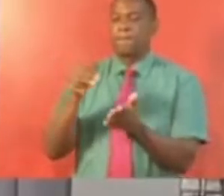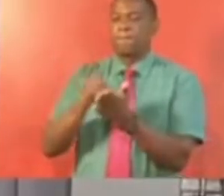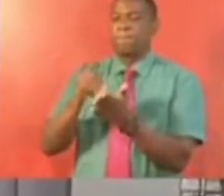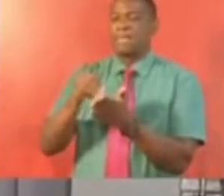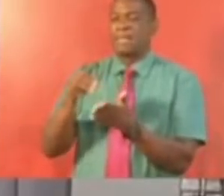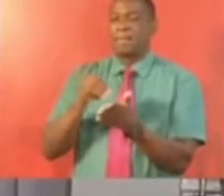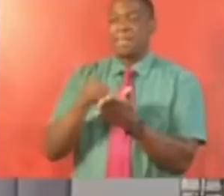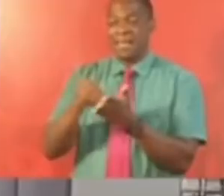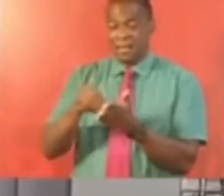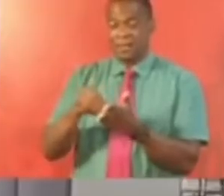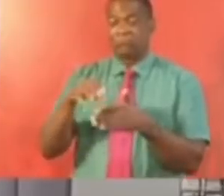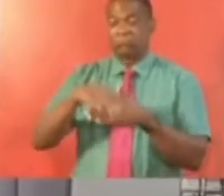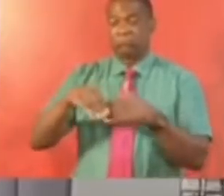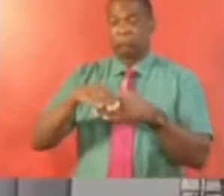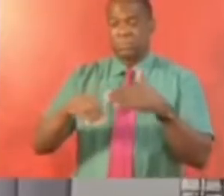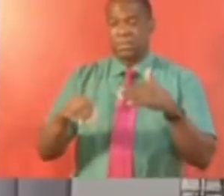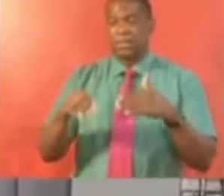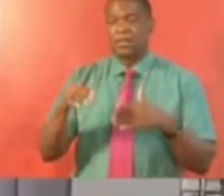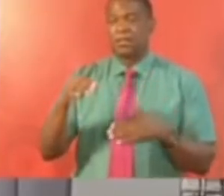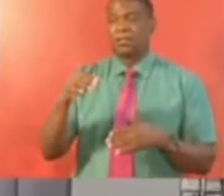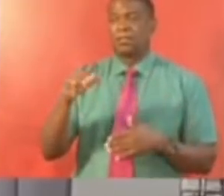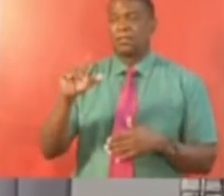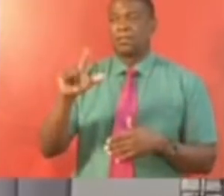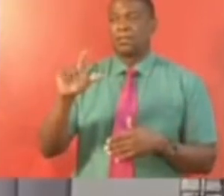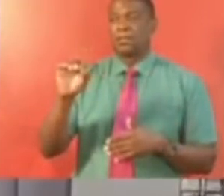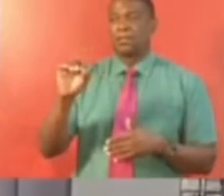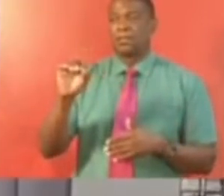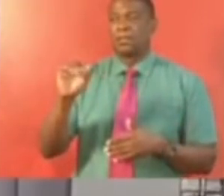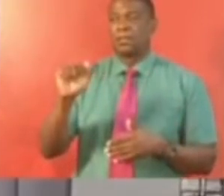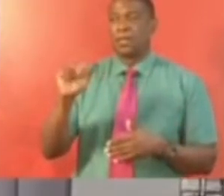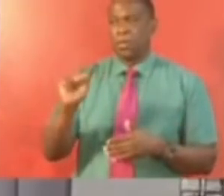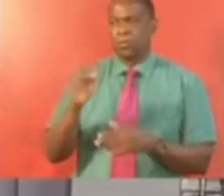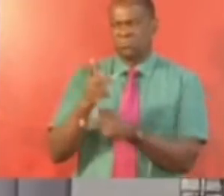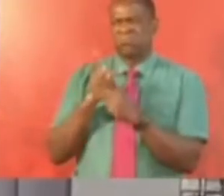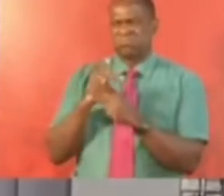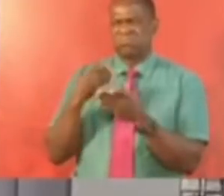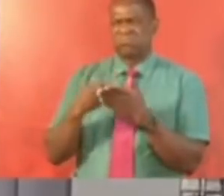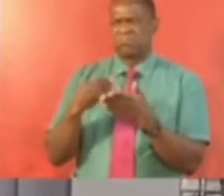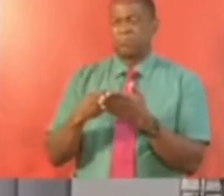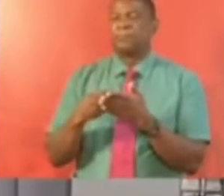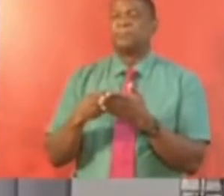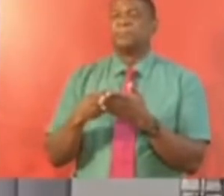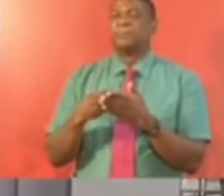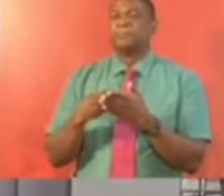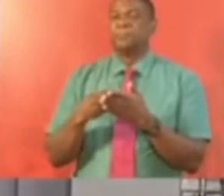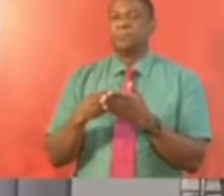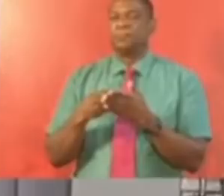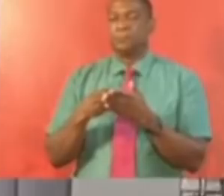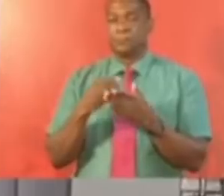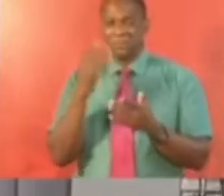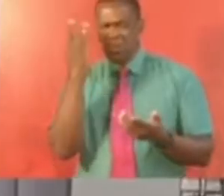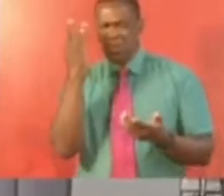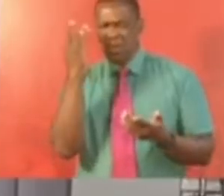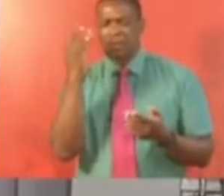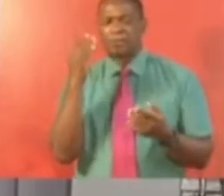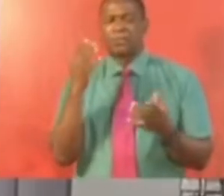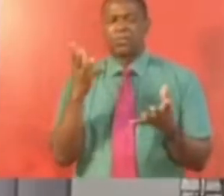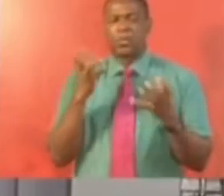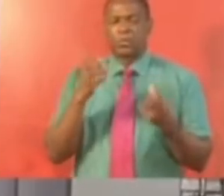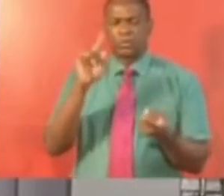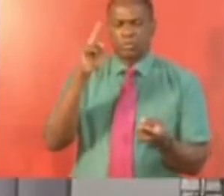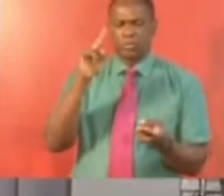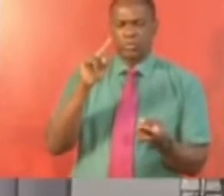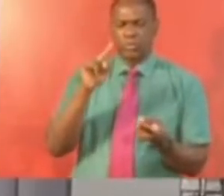NCDs. The strategic objective was at that time, and still is, to reduce the incidence of deaths due